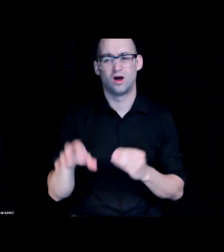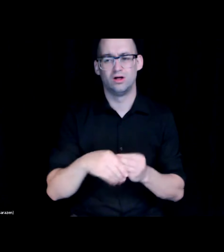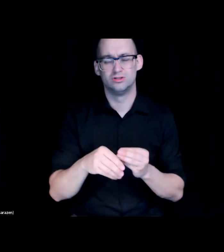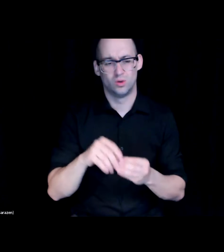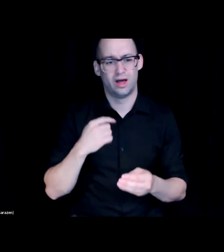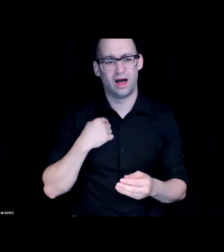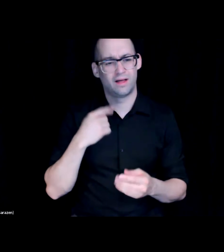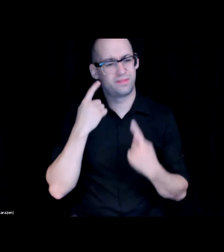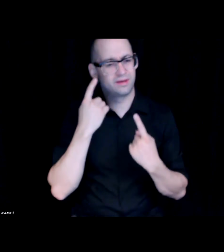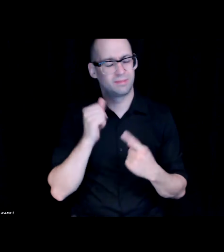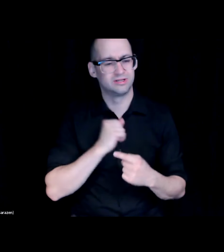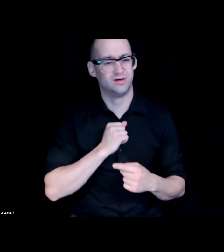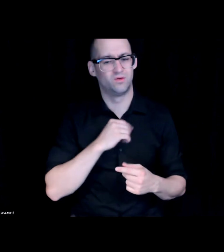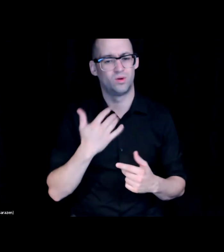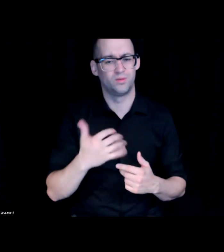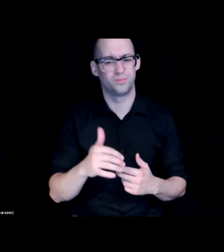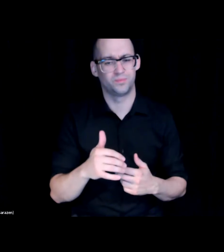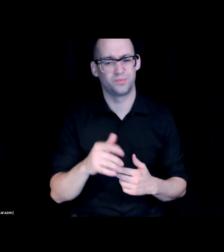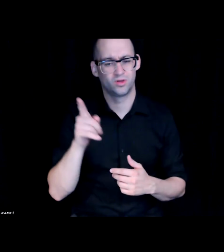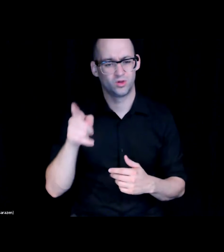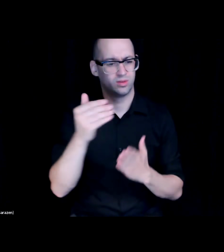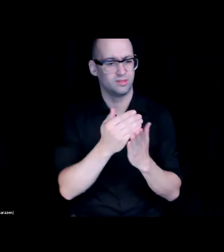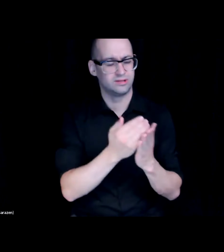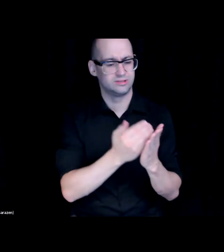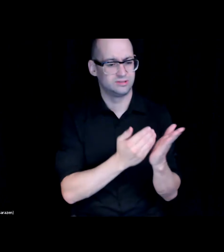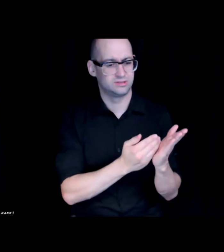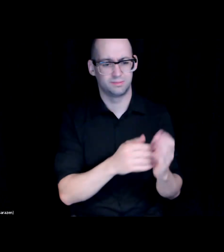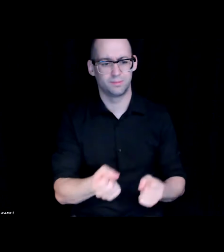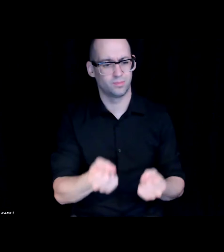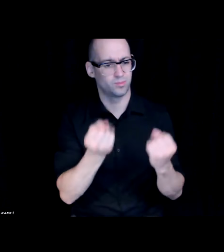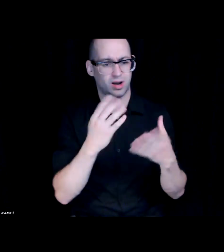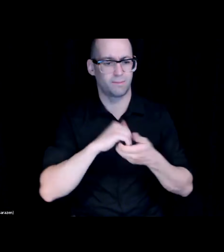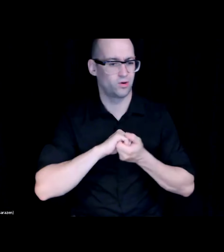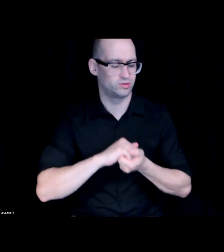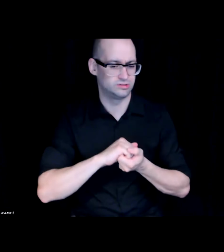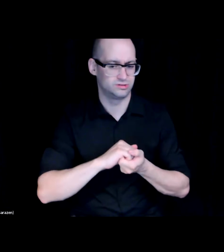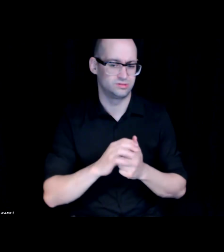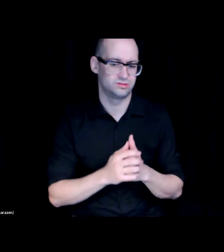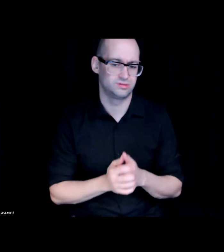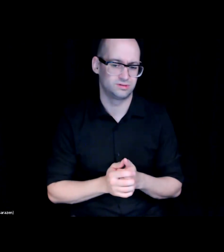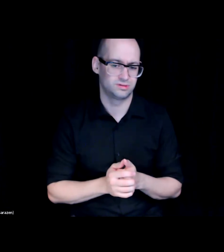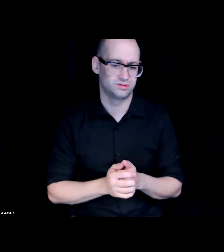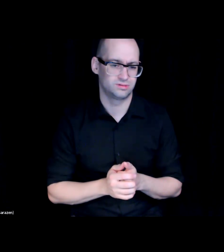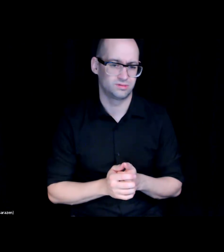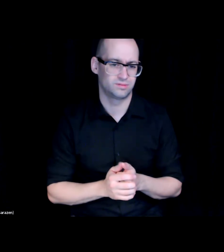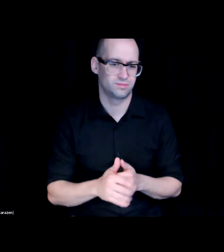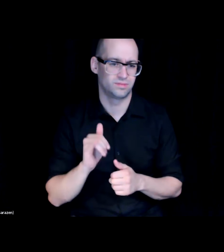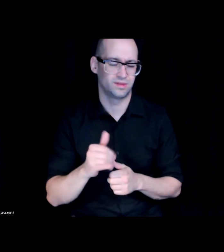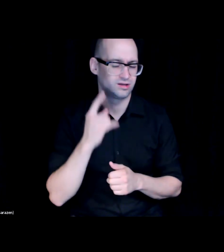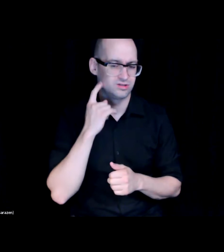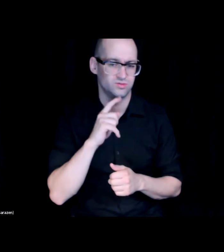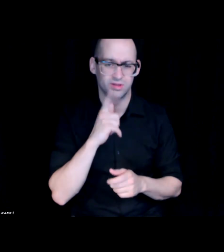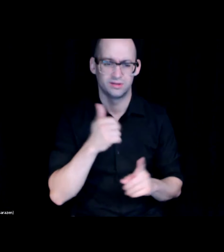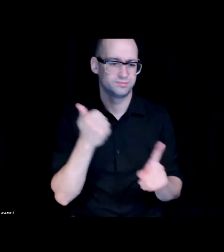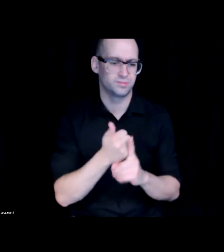me is you listed off quite a few partners, and it strikes